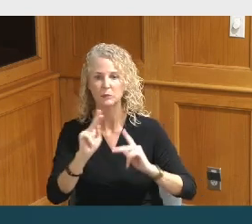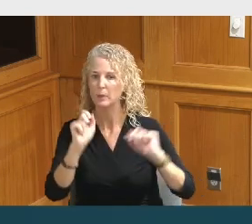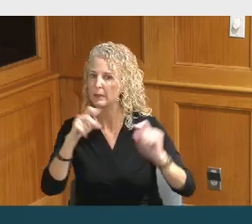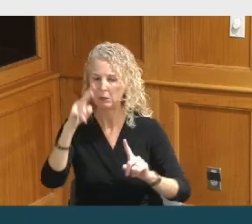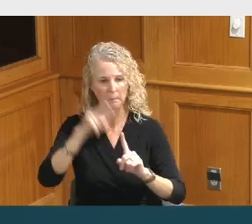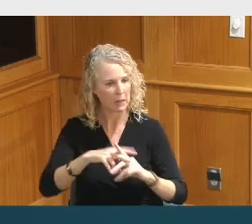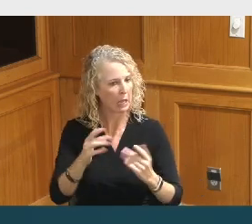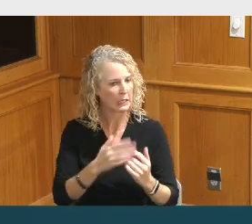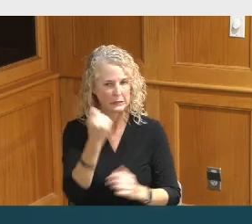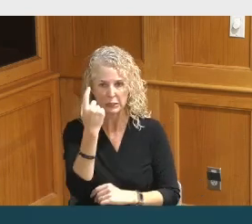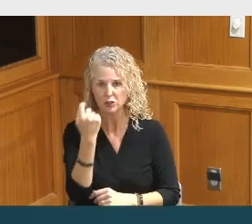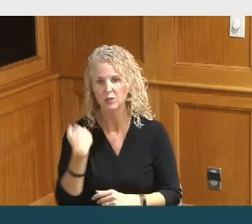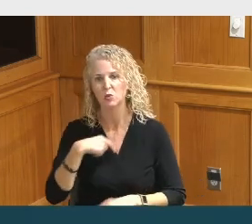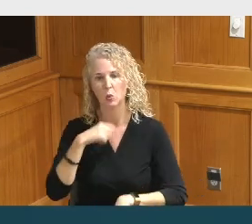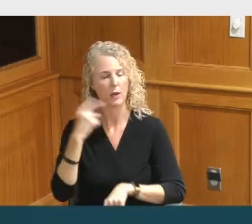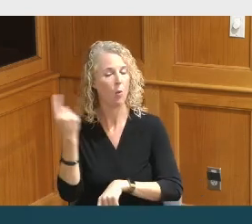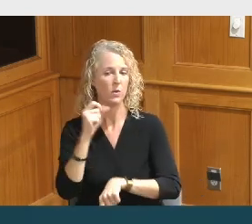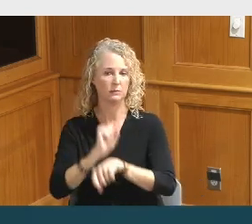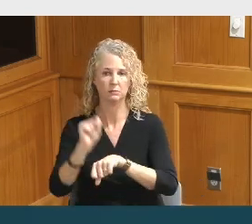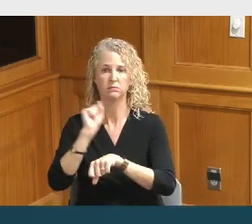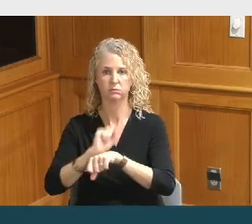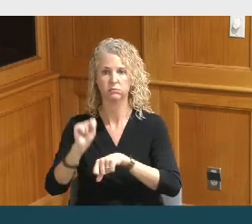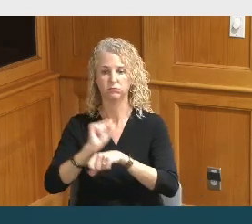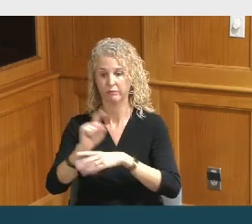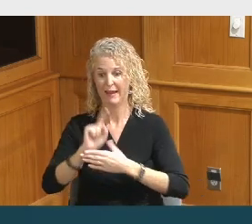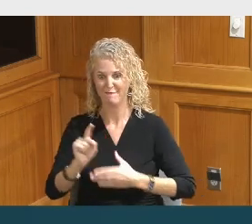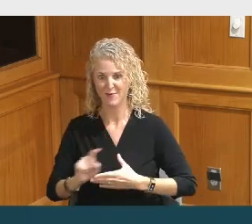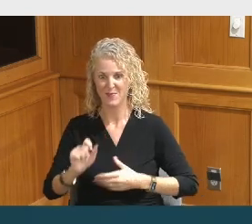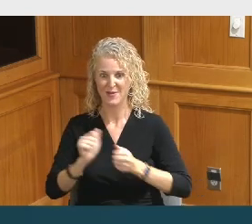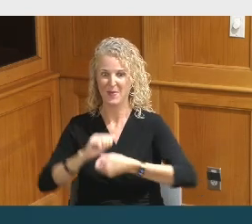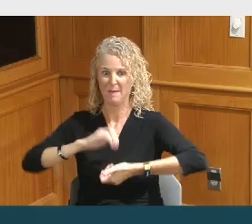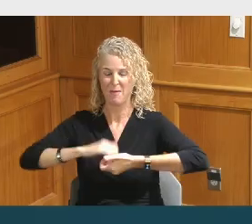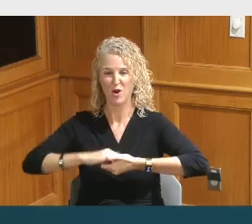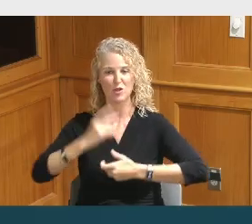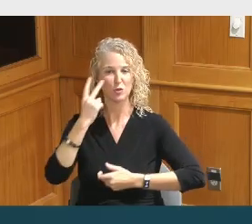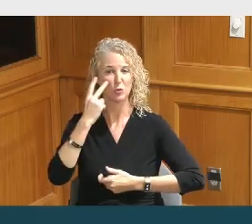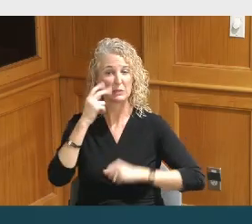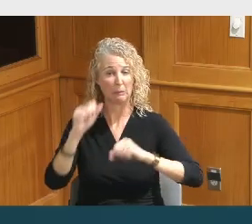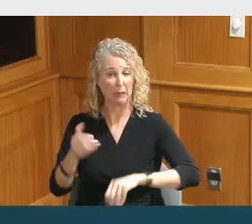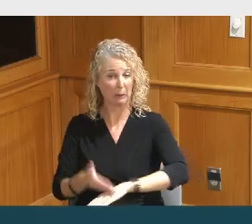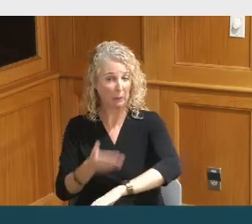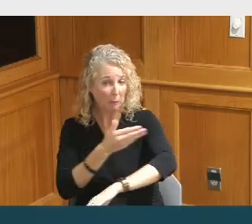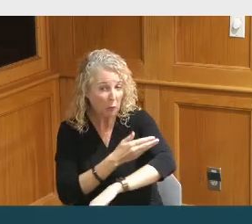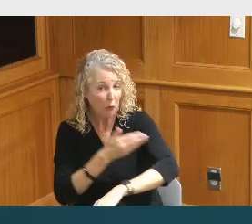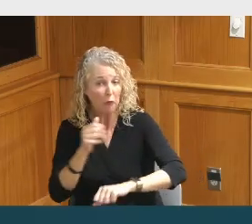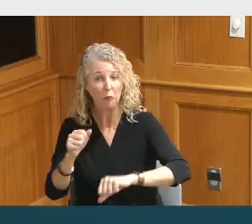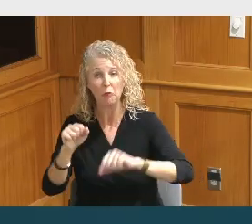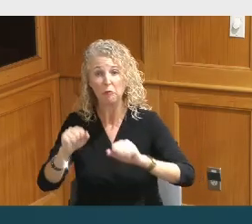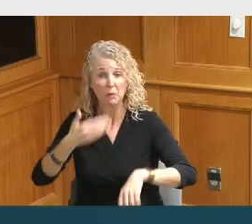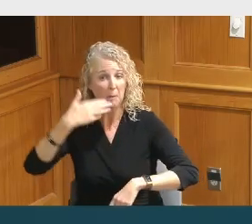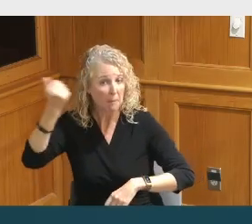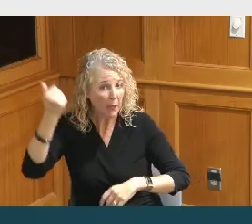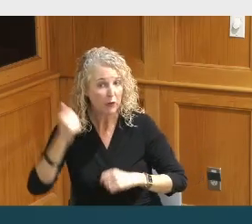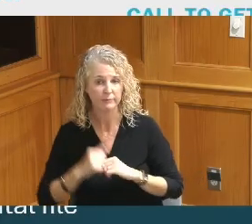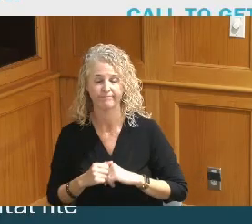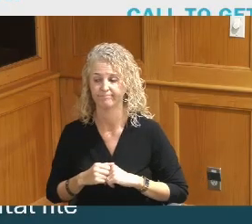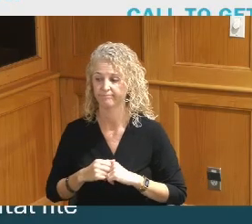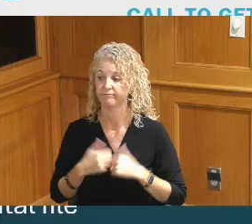possible? So that's something that we work weekly with our partners on to make sure we're really delivering for our